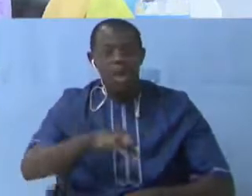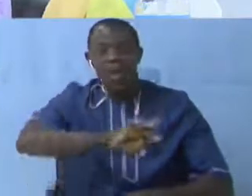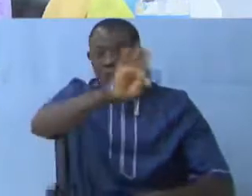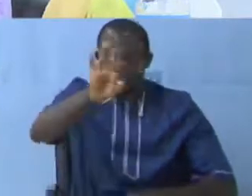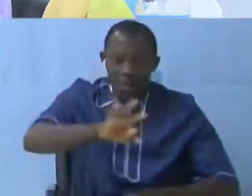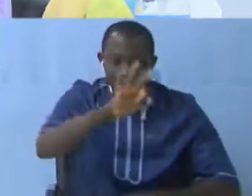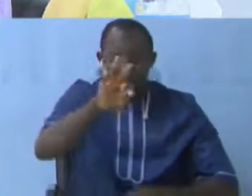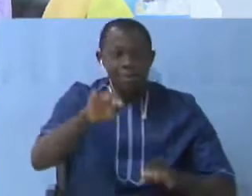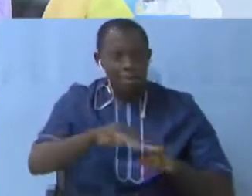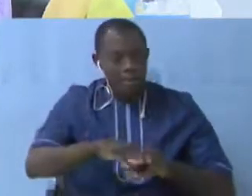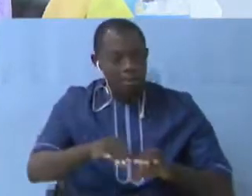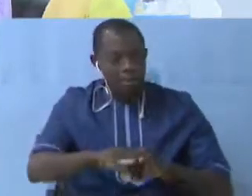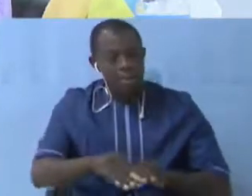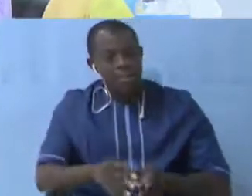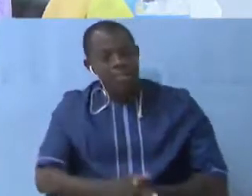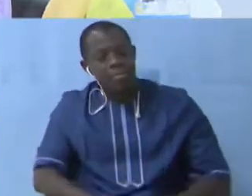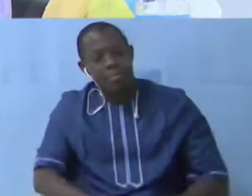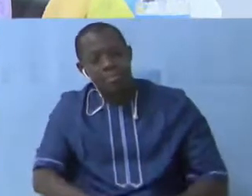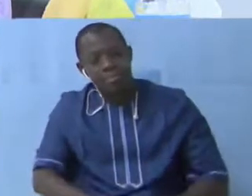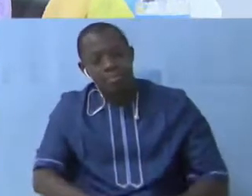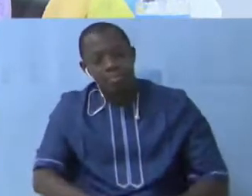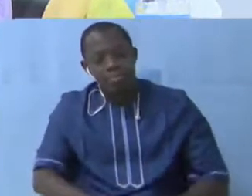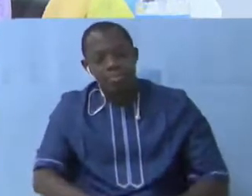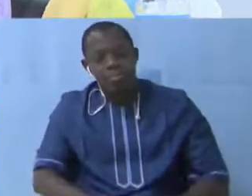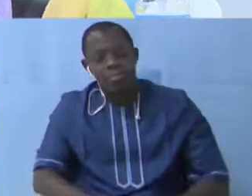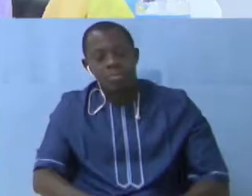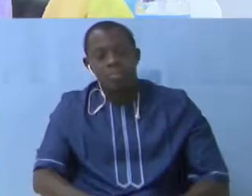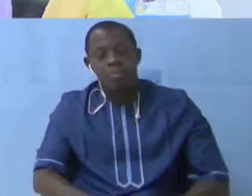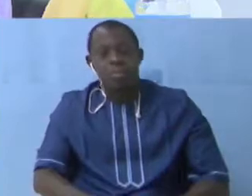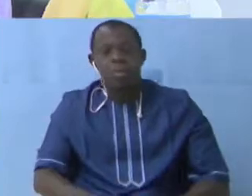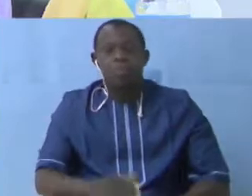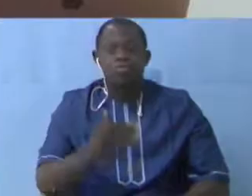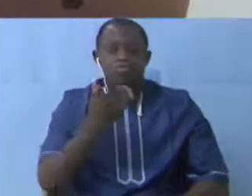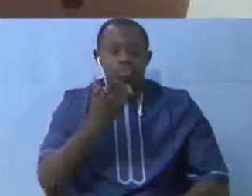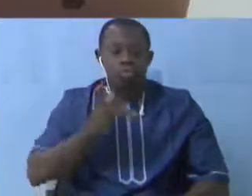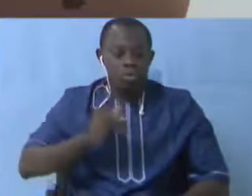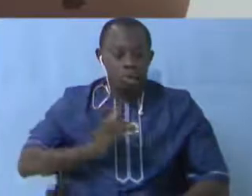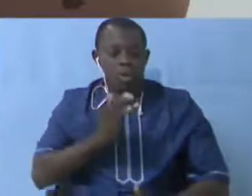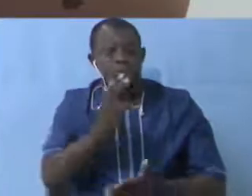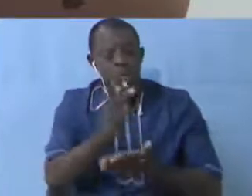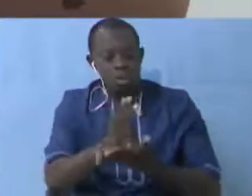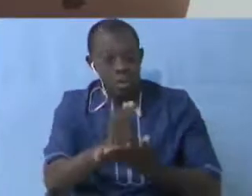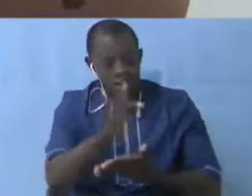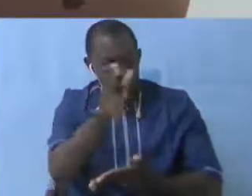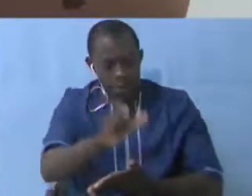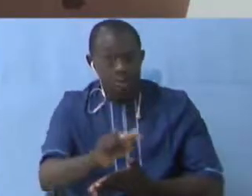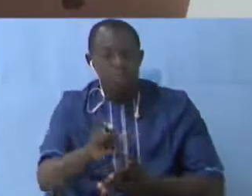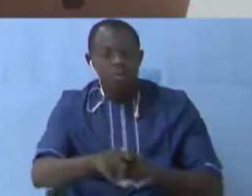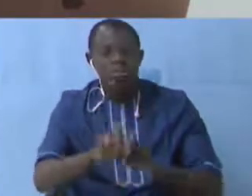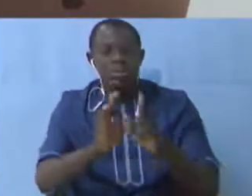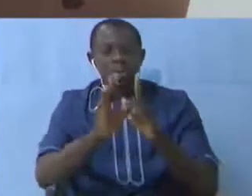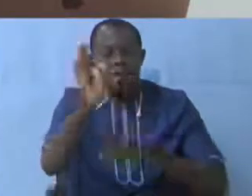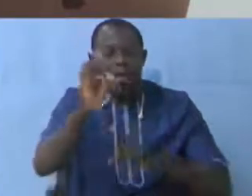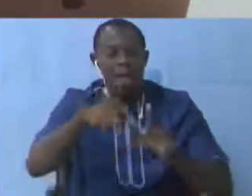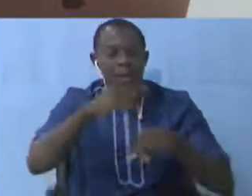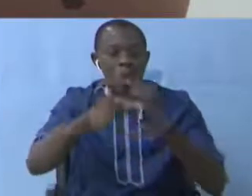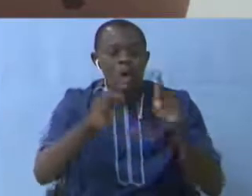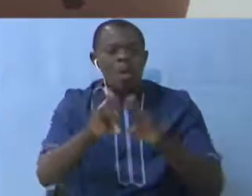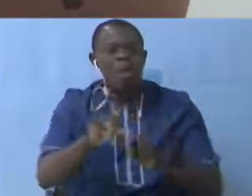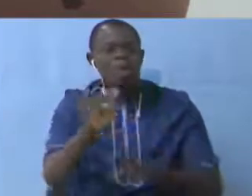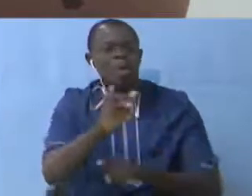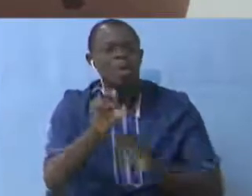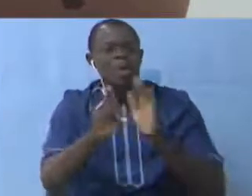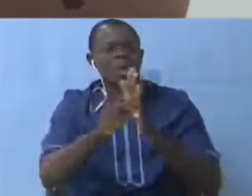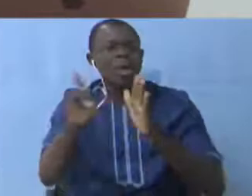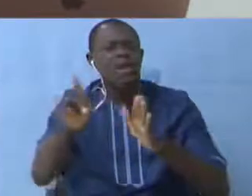rawatina njabooti ñi nga xam ne ñoo ci bokk ñu bëri. Sorry, Madam Witness, can you be specific to the aborted coup you're referring to? ndax di nga mën a wax ban